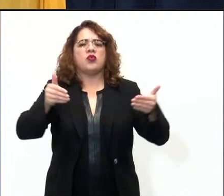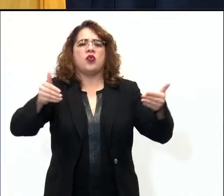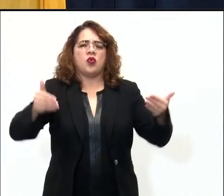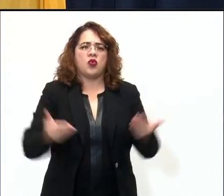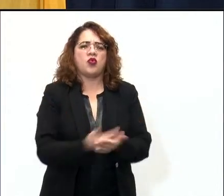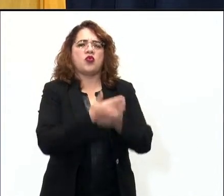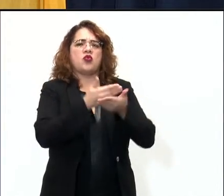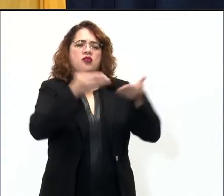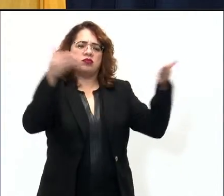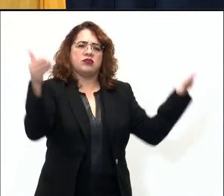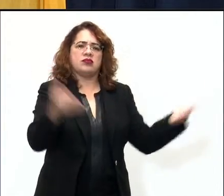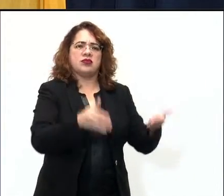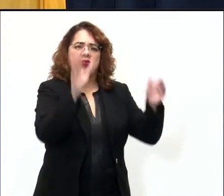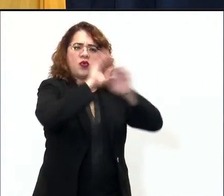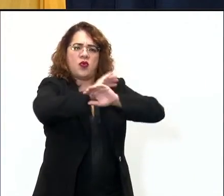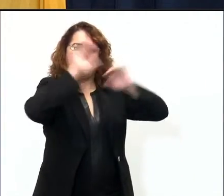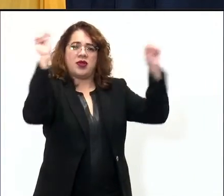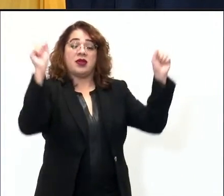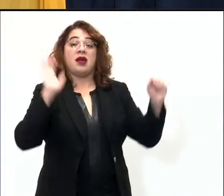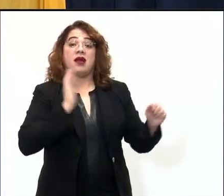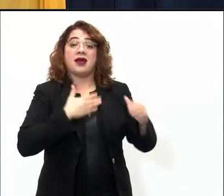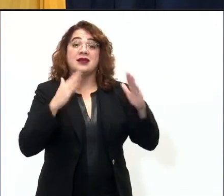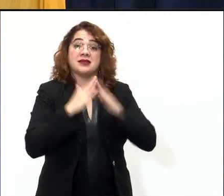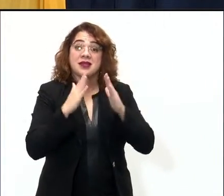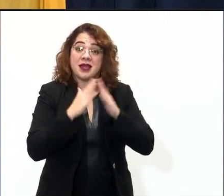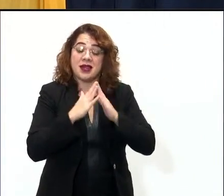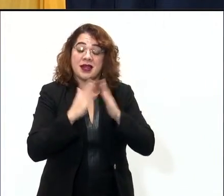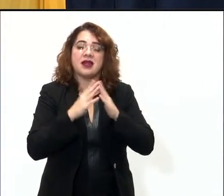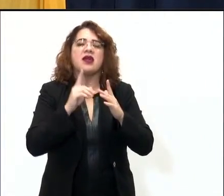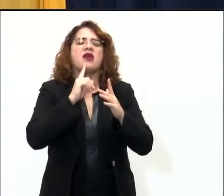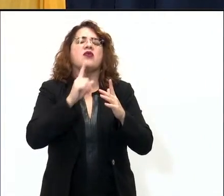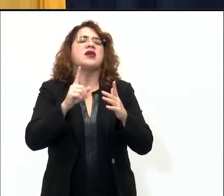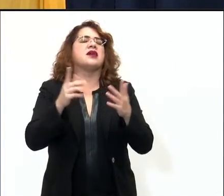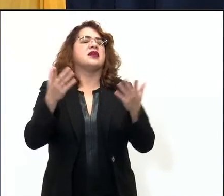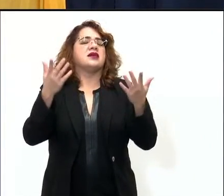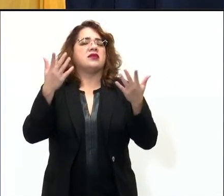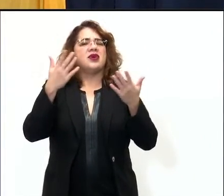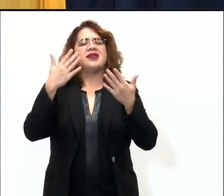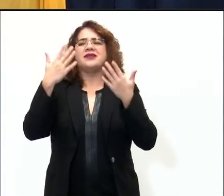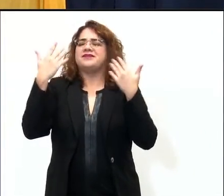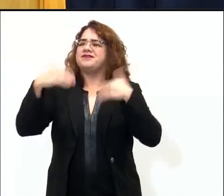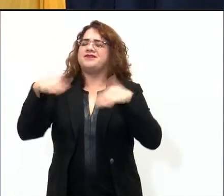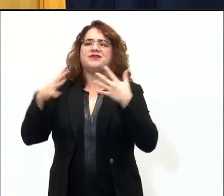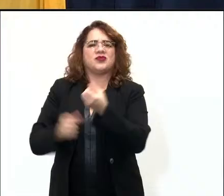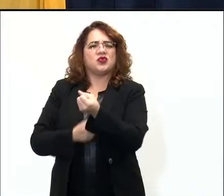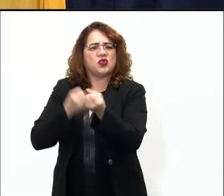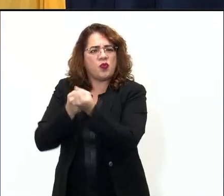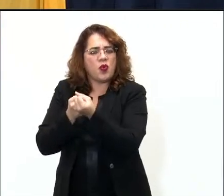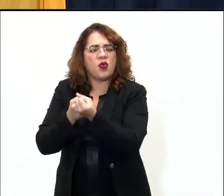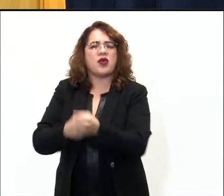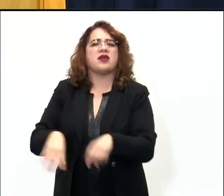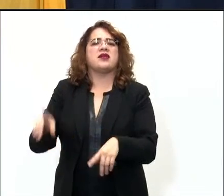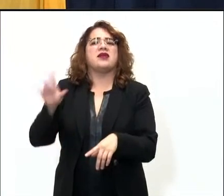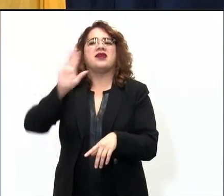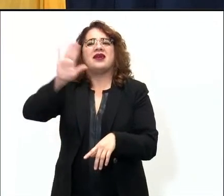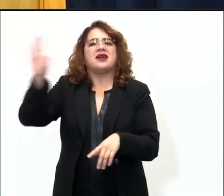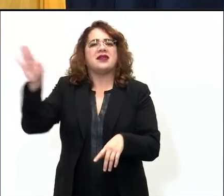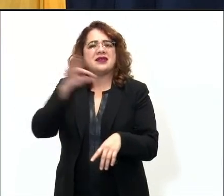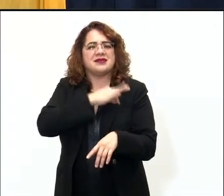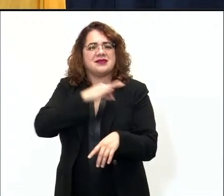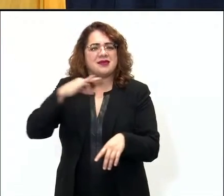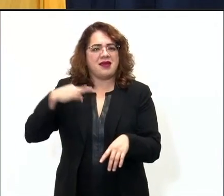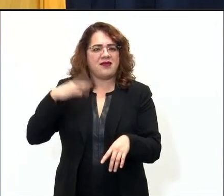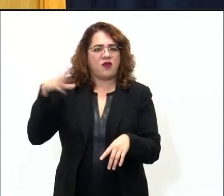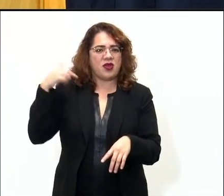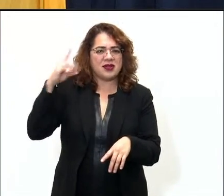the most love and support to all of the staff that are there, all of the members of Congress and others, including our